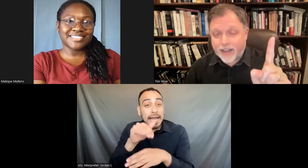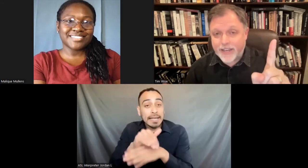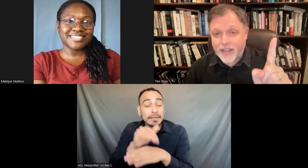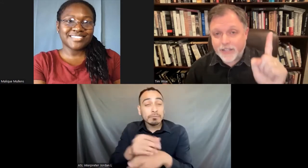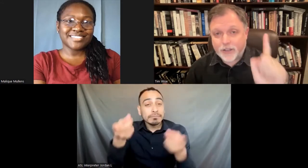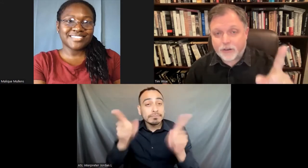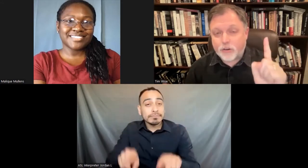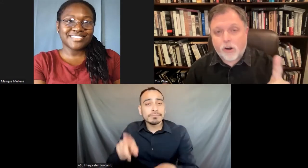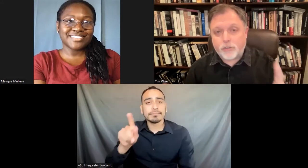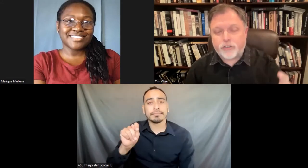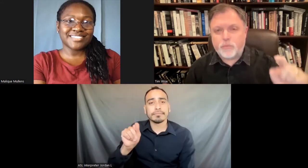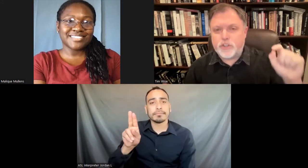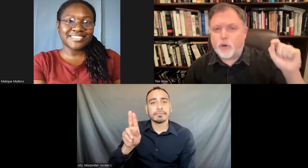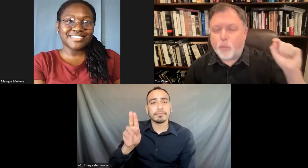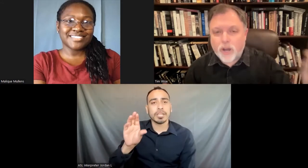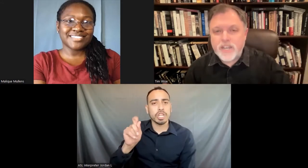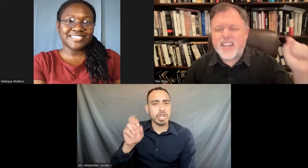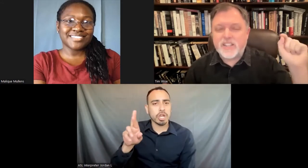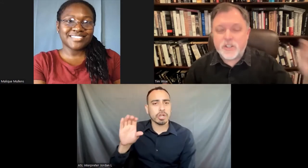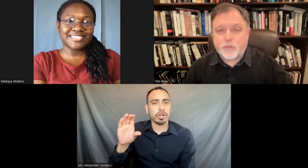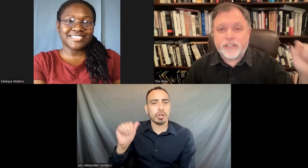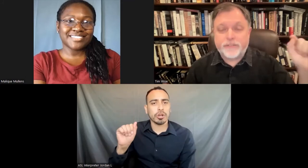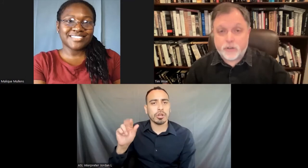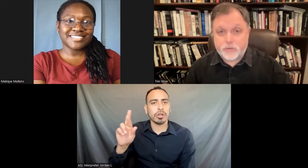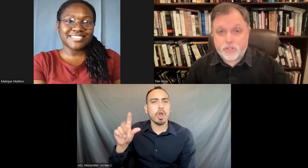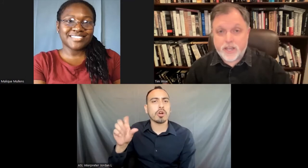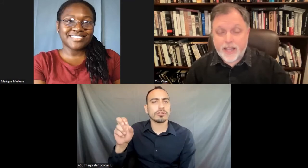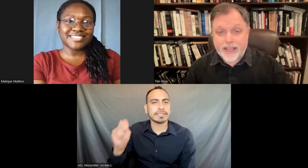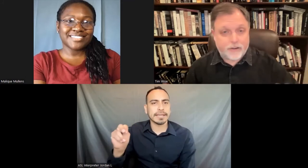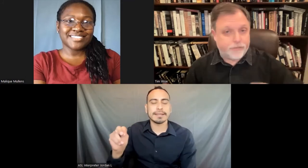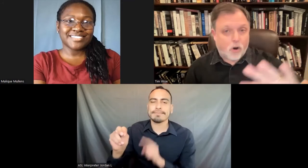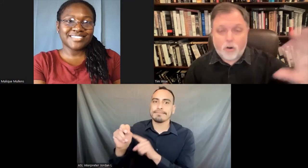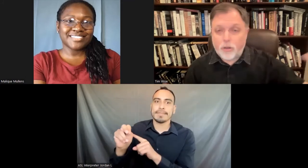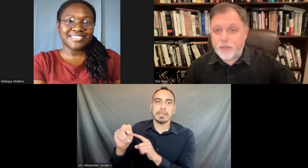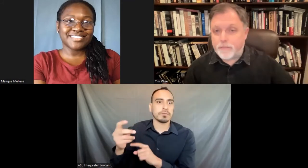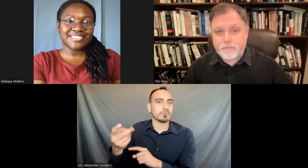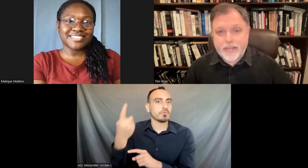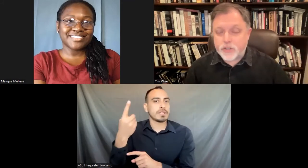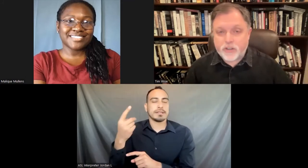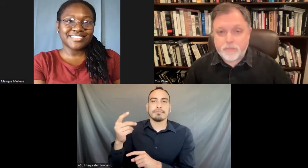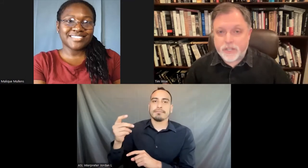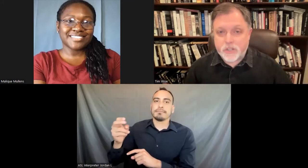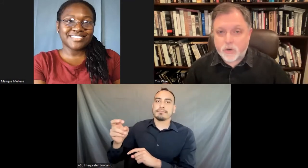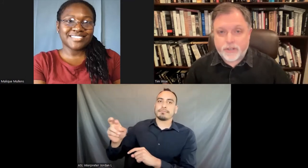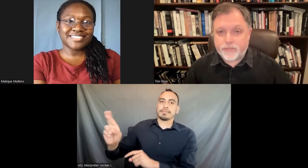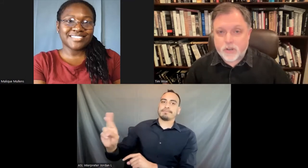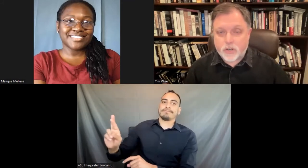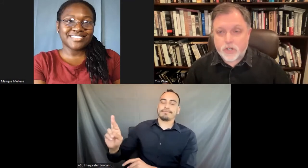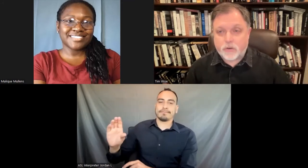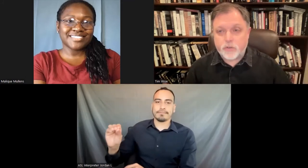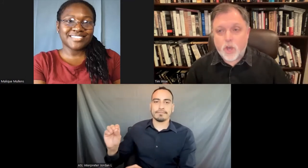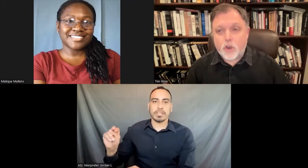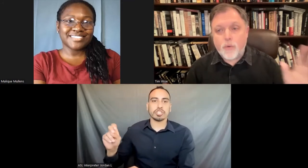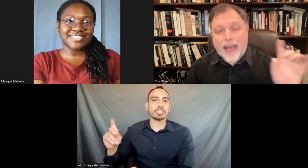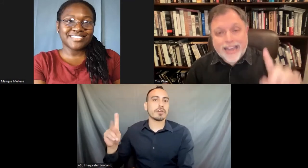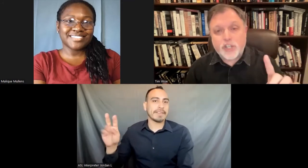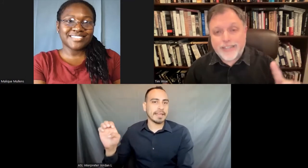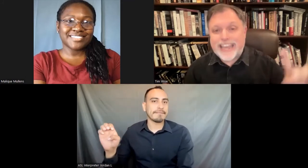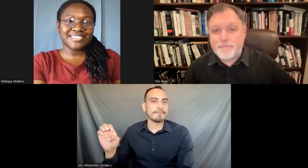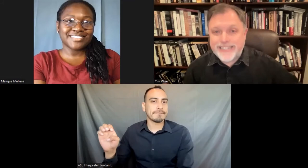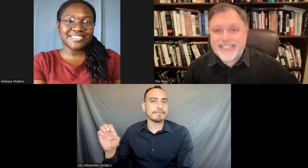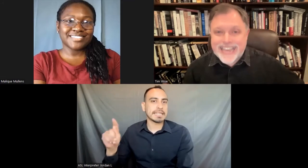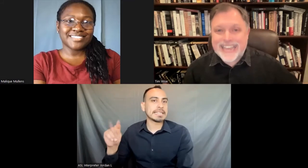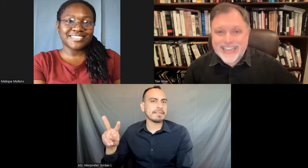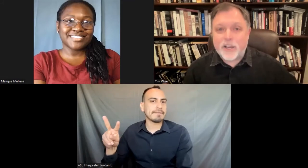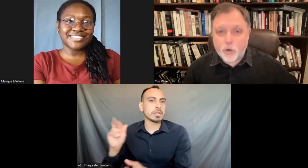in mind, Tucker Carlson was the one conservative host out of all the mainstream conservative talk show hosts who actually